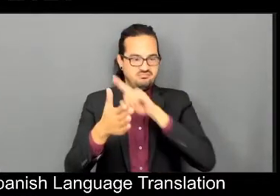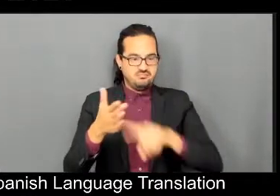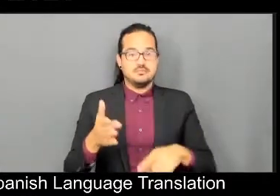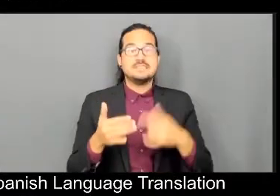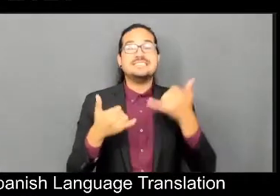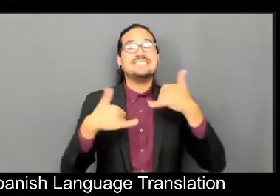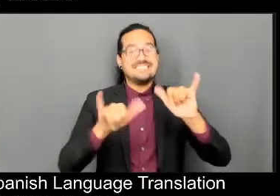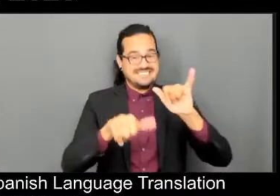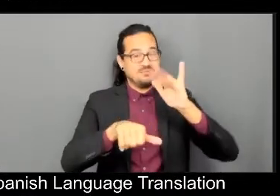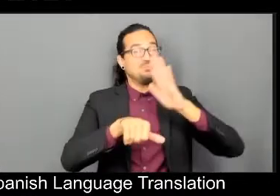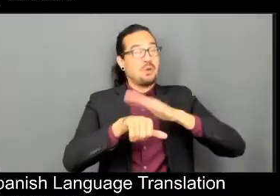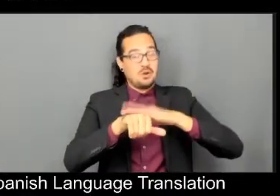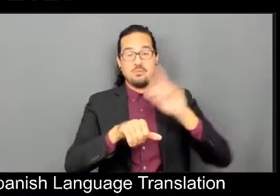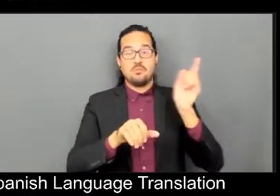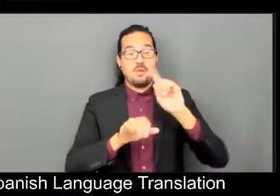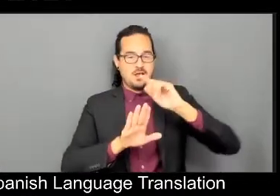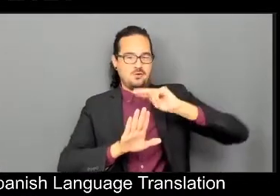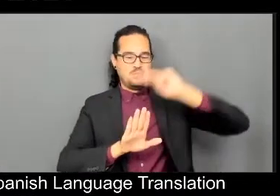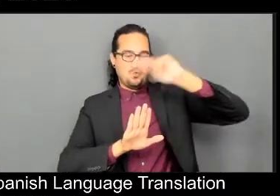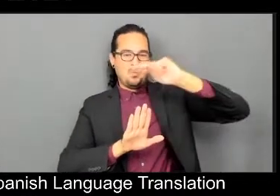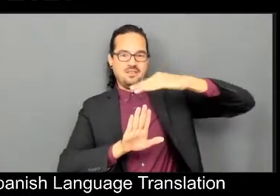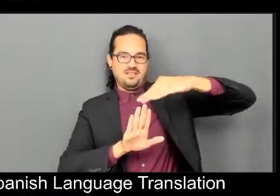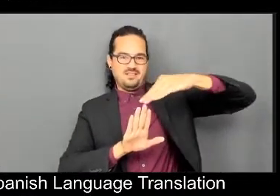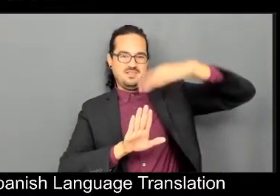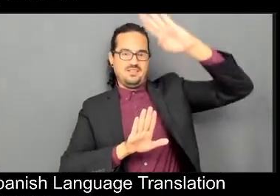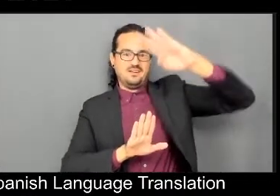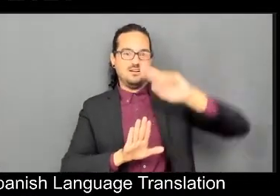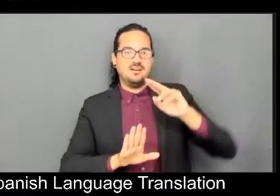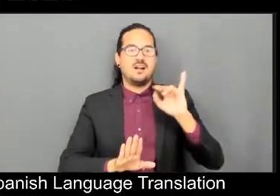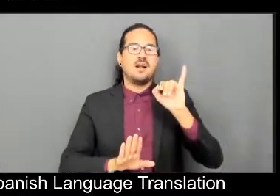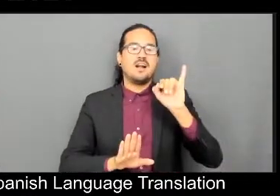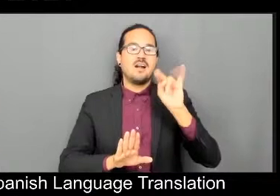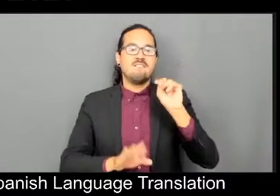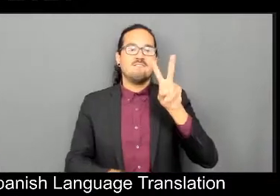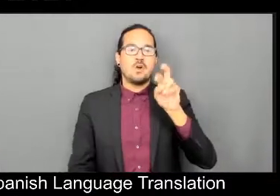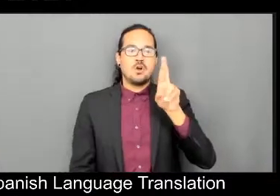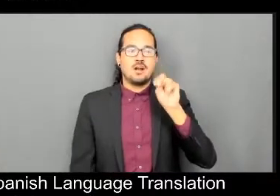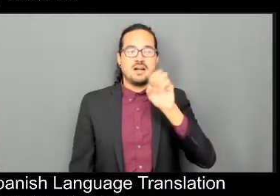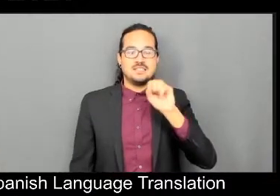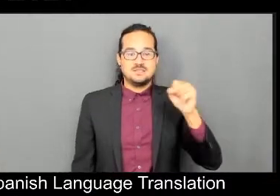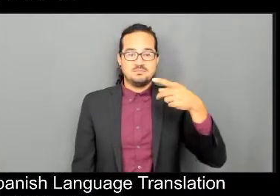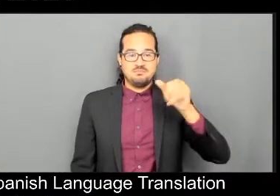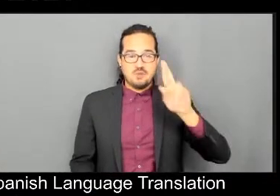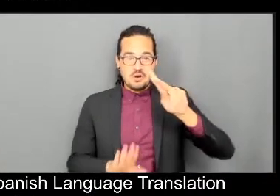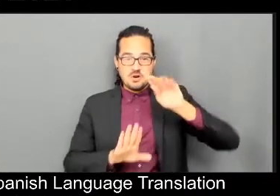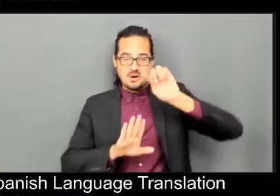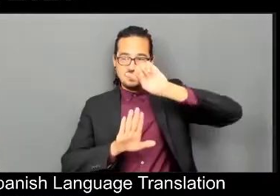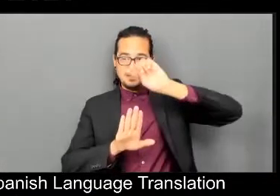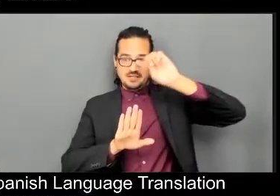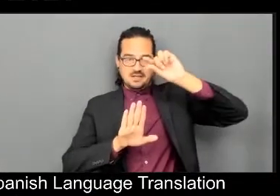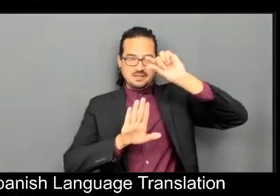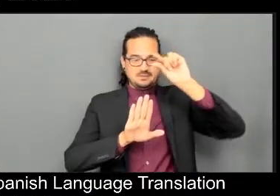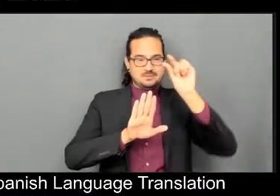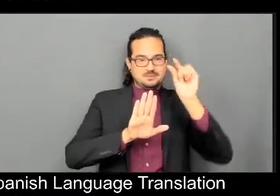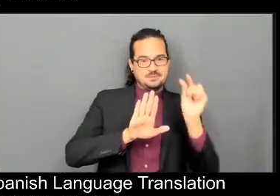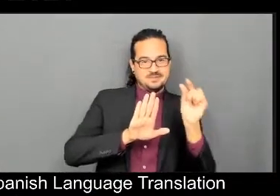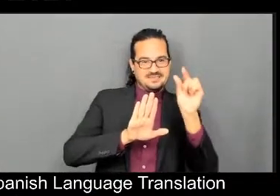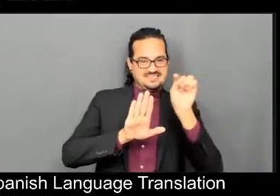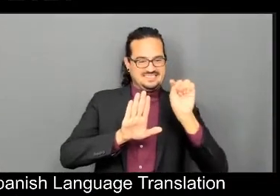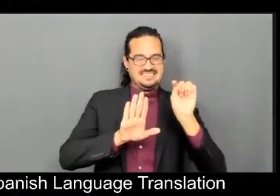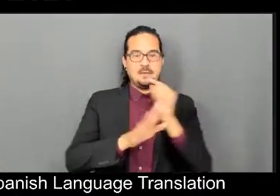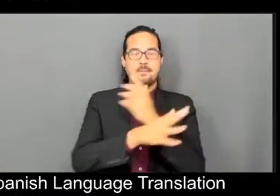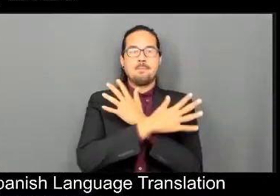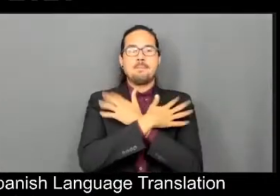is still under a warning. And there's a section down here that is also under warning that includes the Bear Valley Visitor Center and the National Park